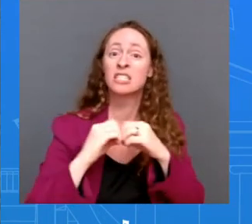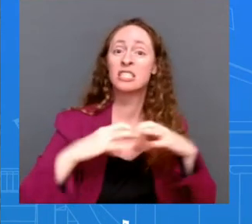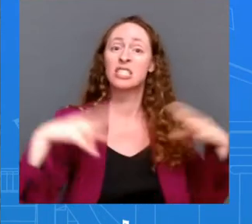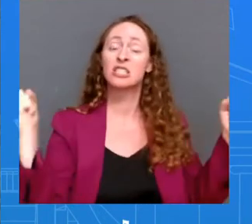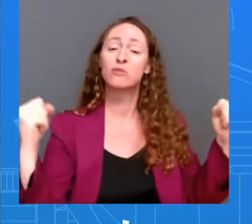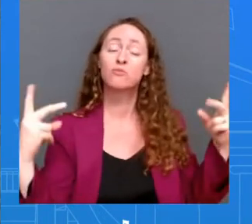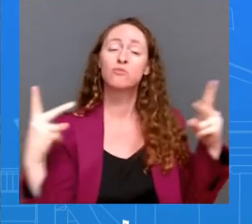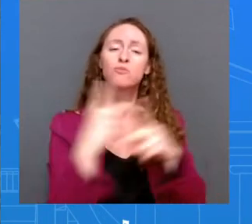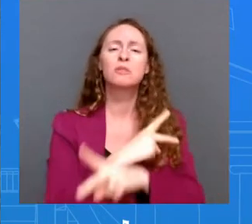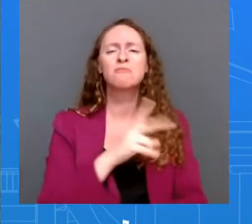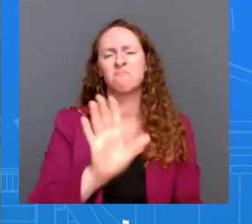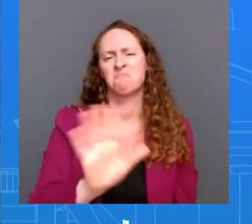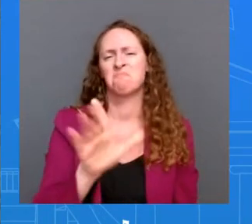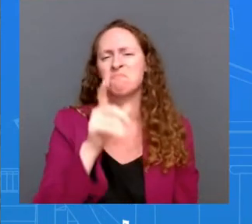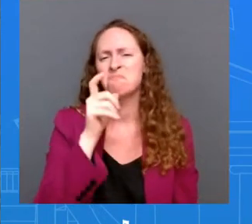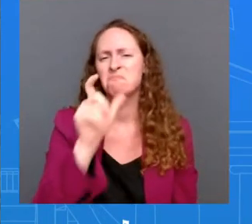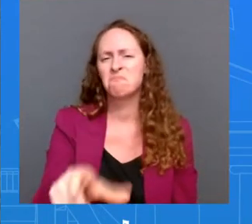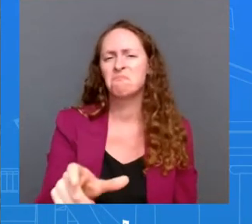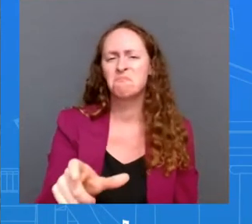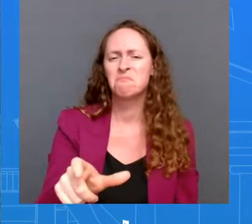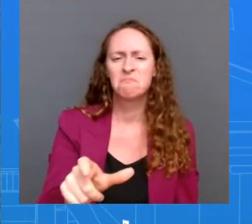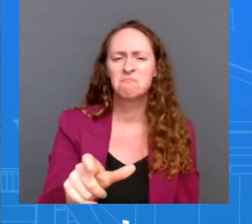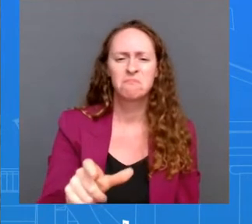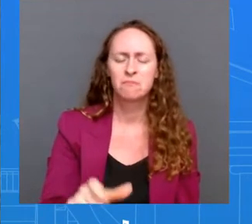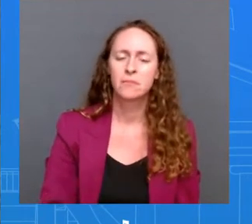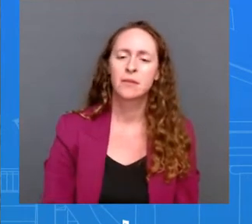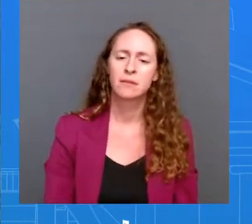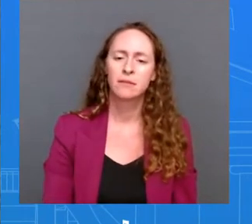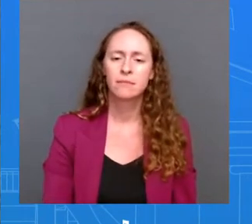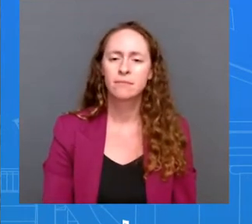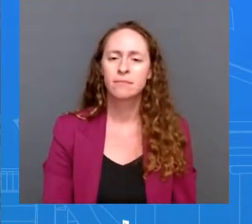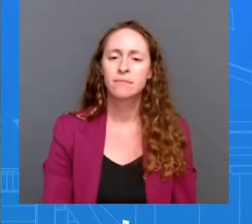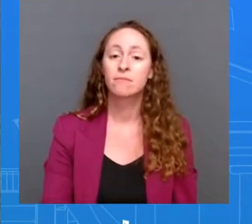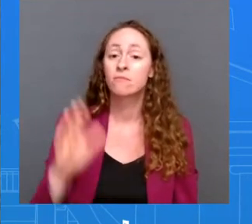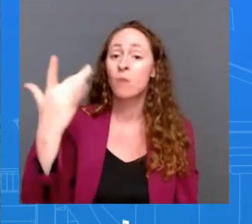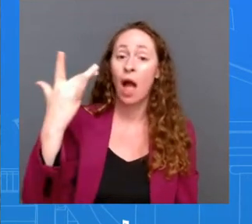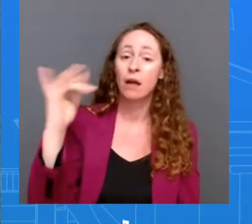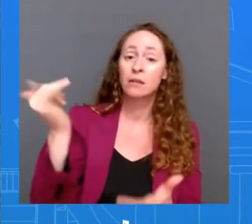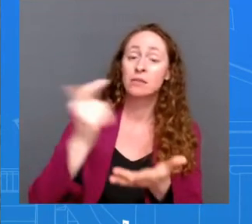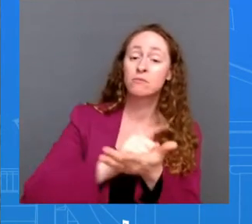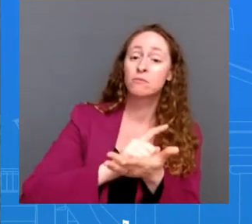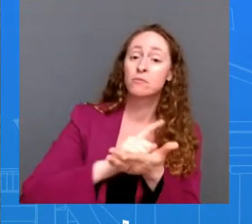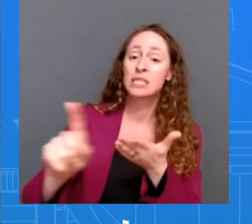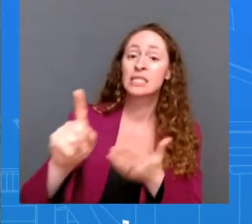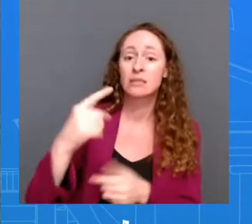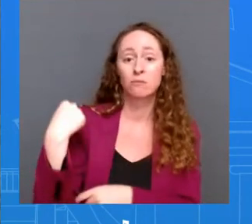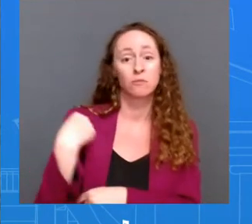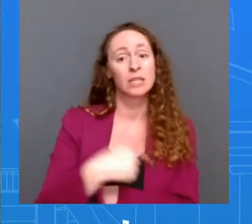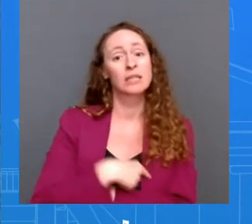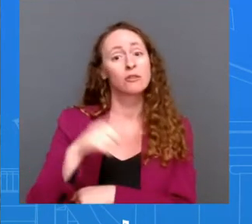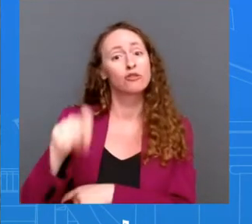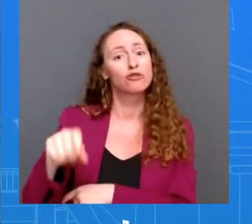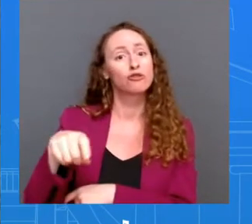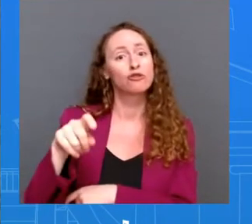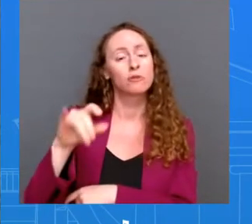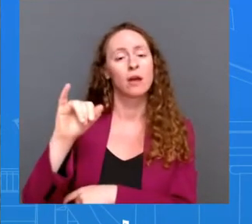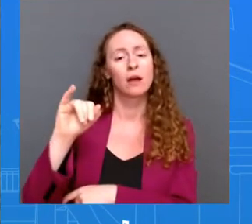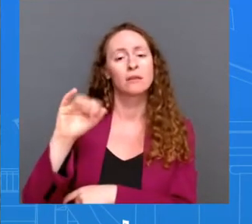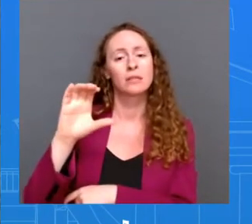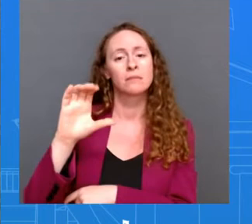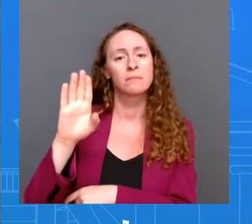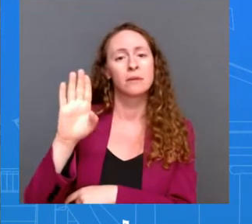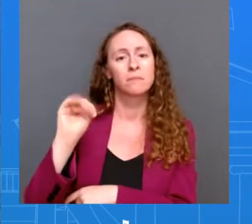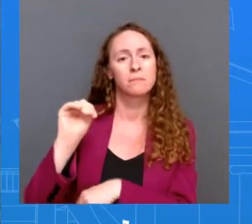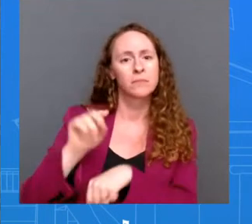test scheduled for this week has been rescheduled for the near future. As China engages in destabilizing